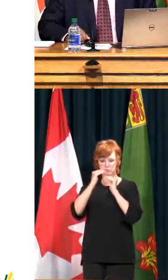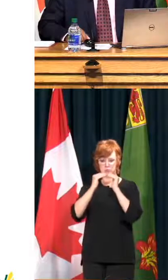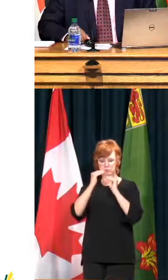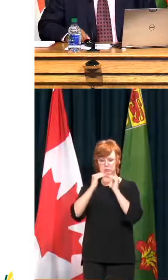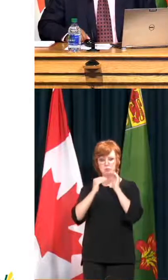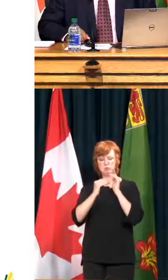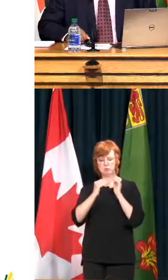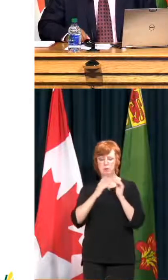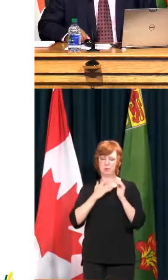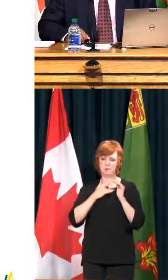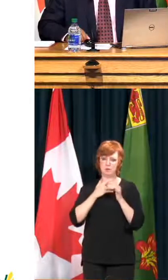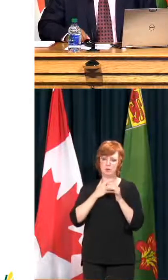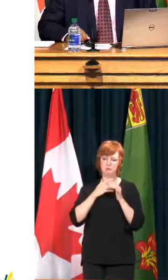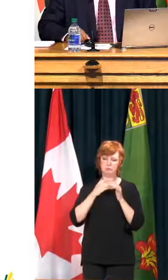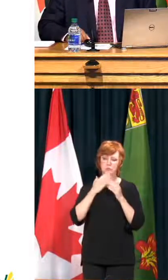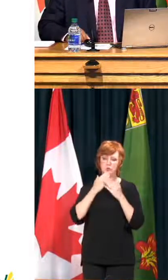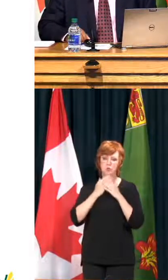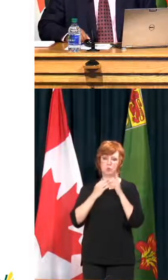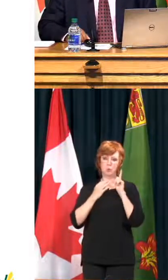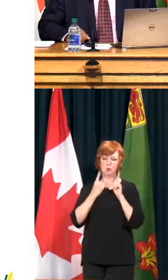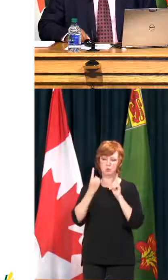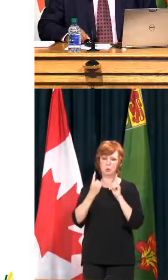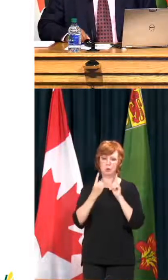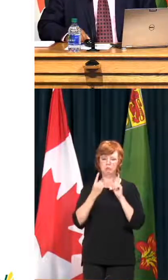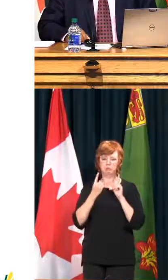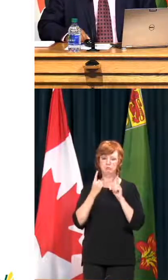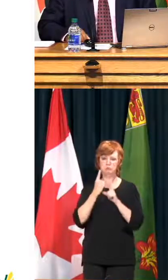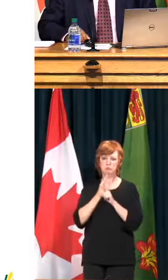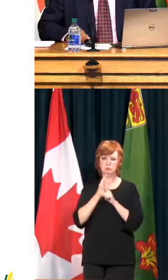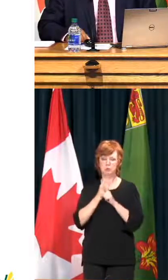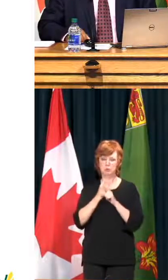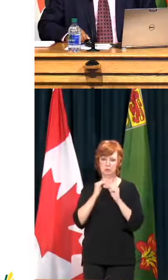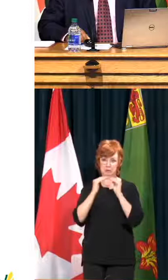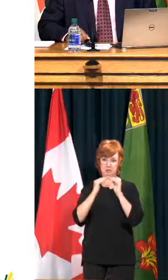that much of a concern right now, but something watched closely.